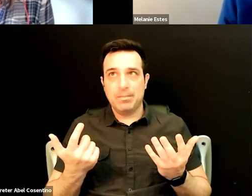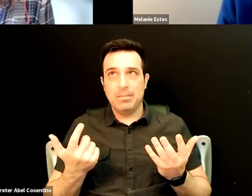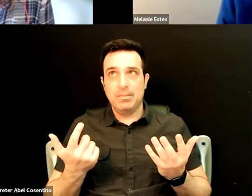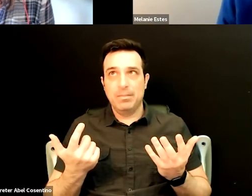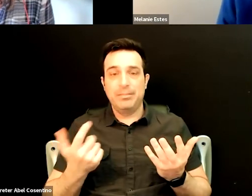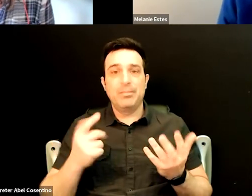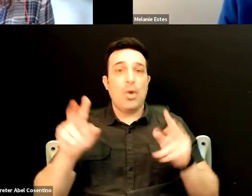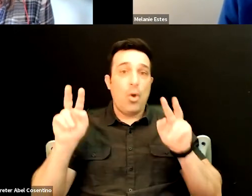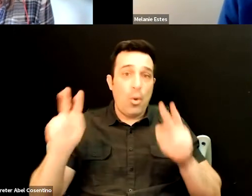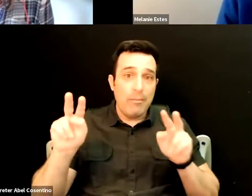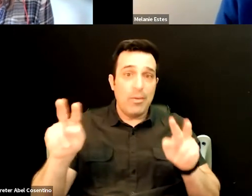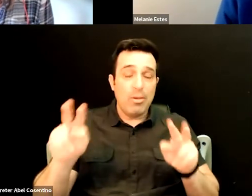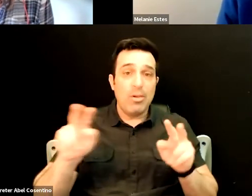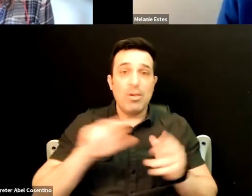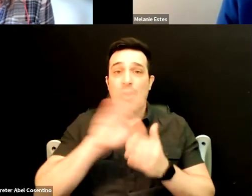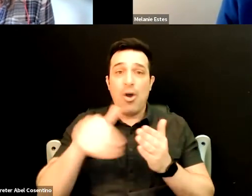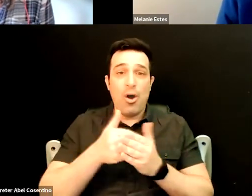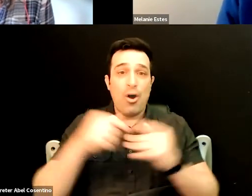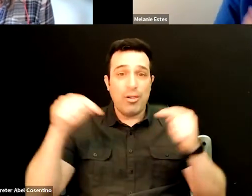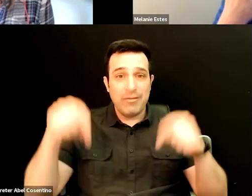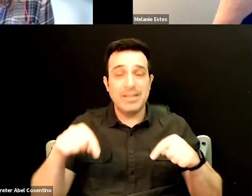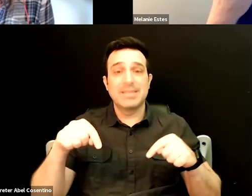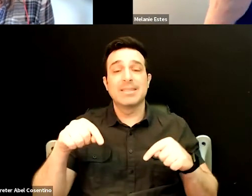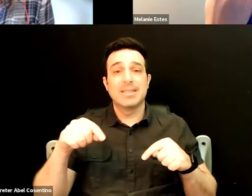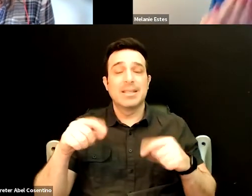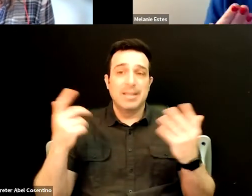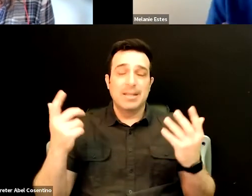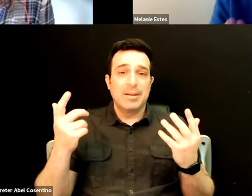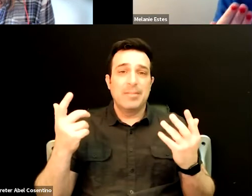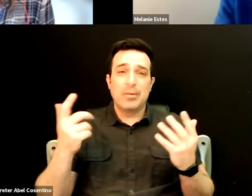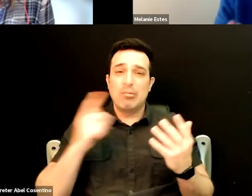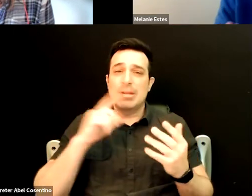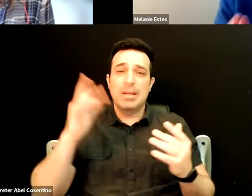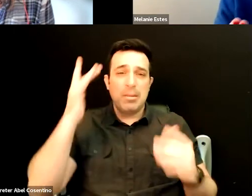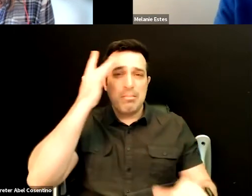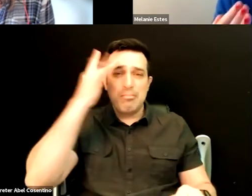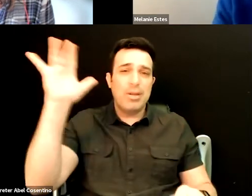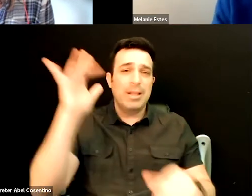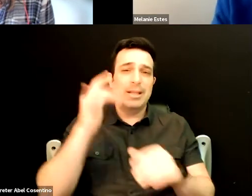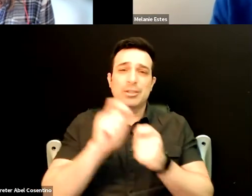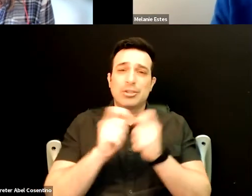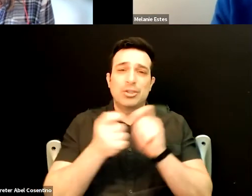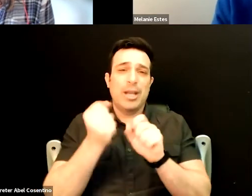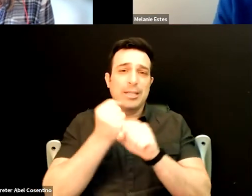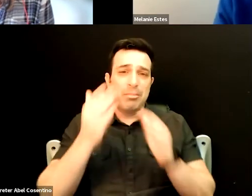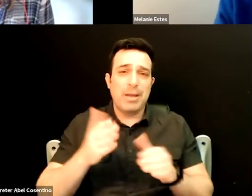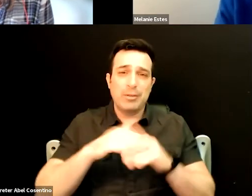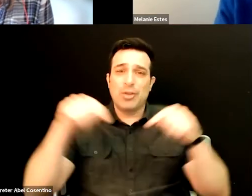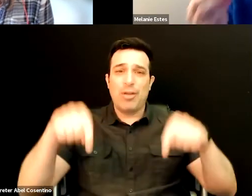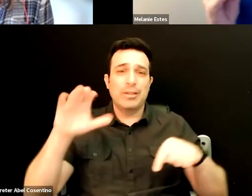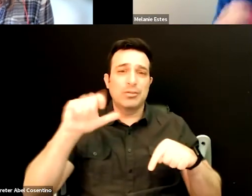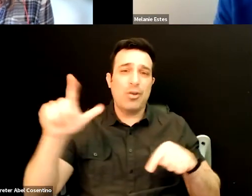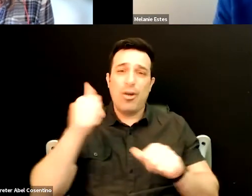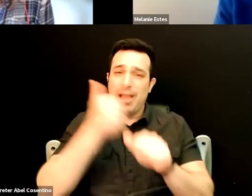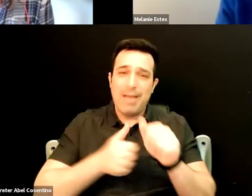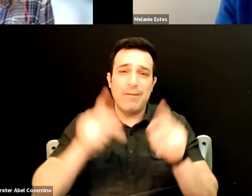really hopeful that all of us can, there are brilliant change makers on this call. Every single person on this call